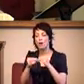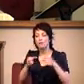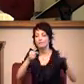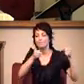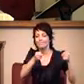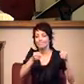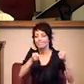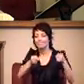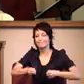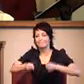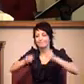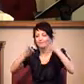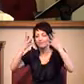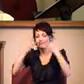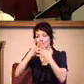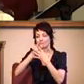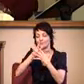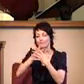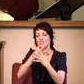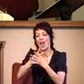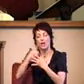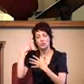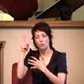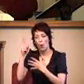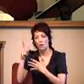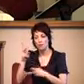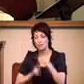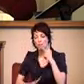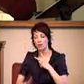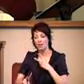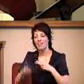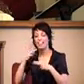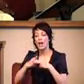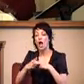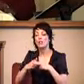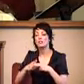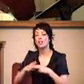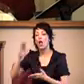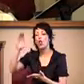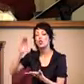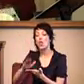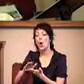Usually, it is often called low-income housing for men of color.